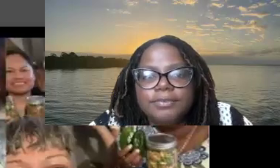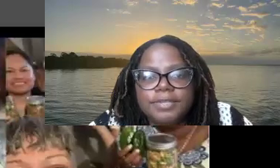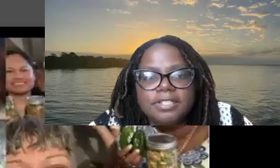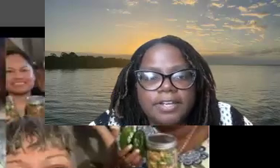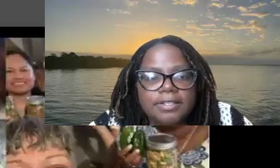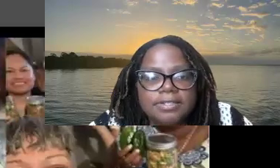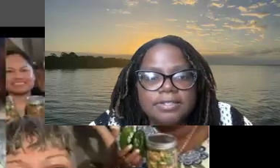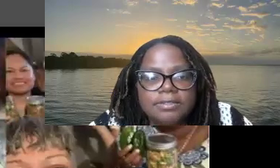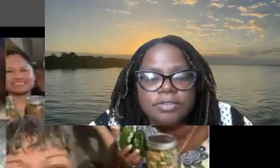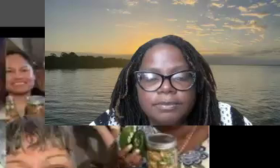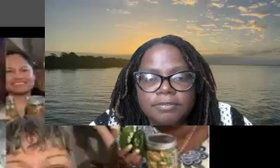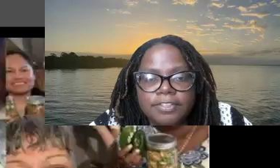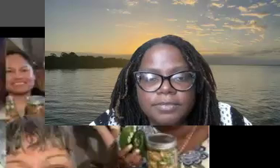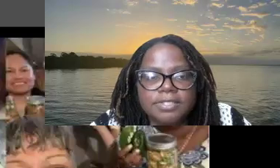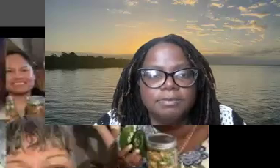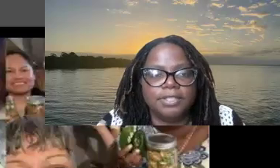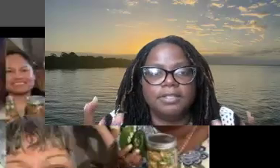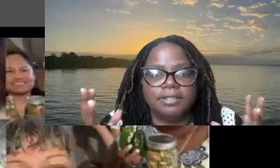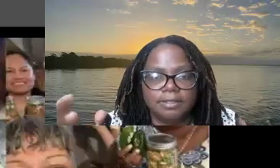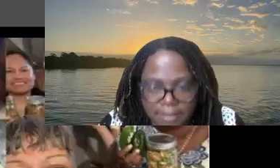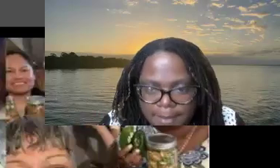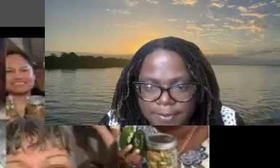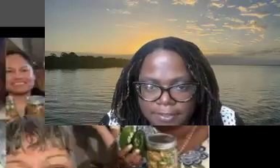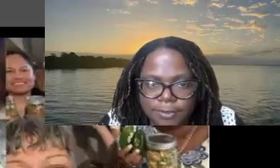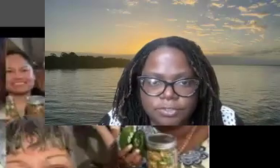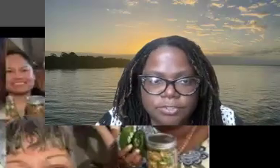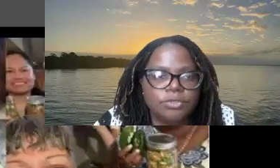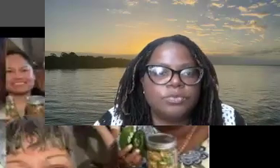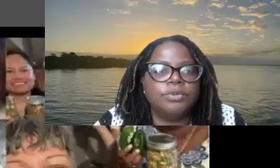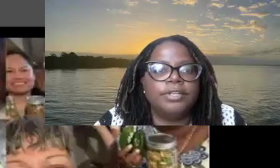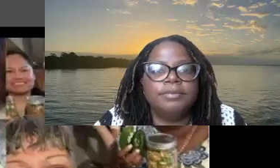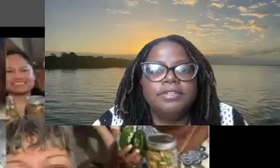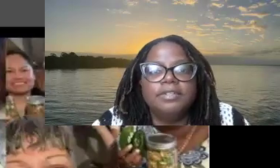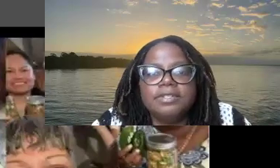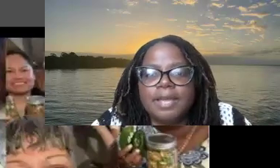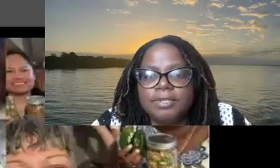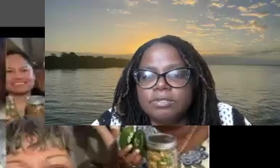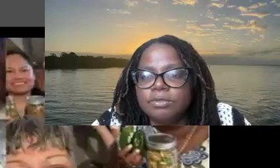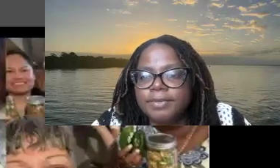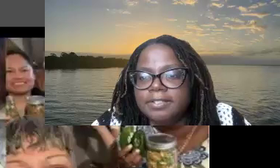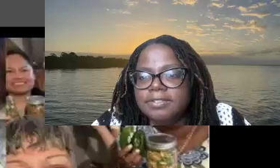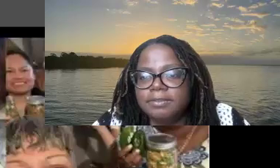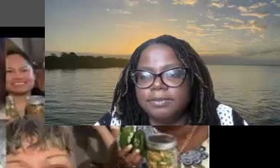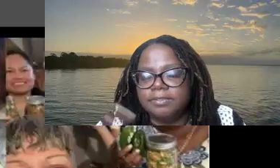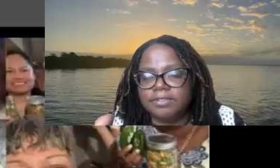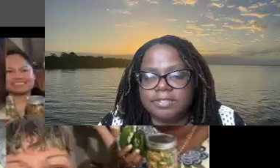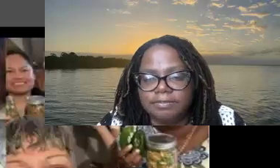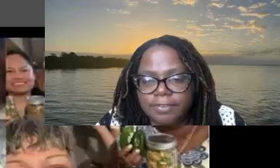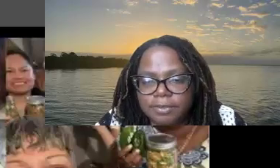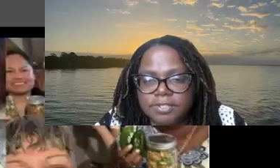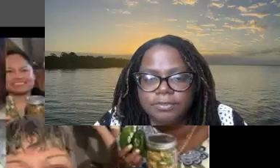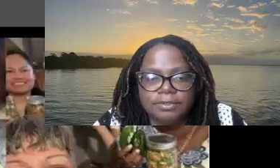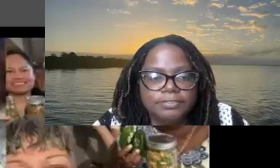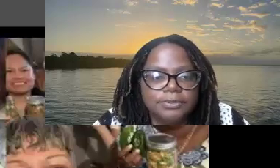healing from domestic violence and trauma and families can be happy. You know, our children's program is Happiness Toolbox, where you can